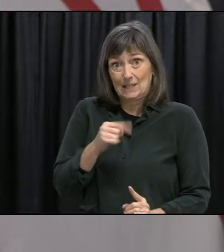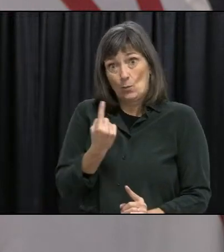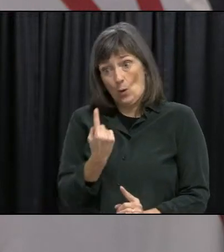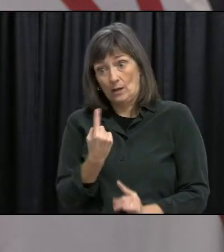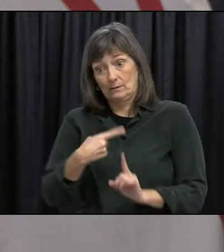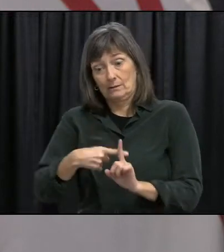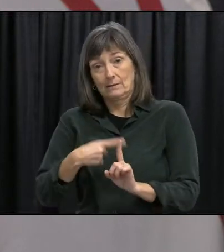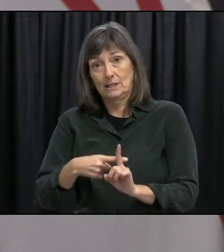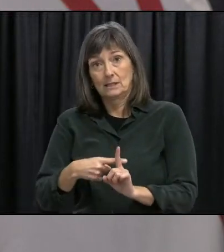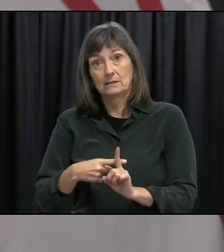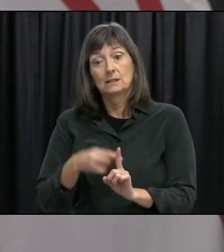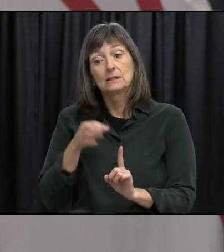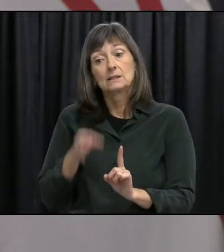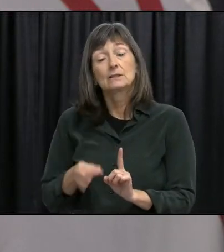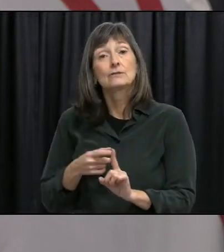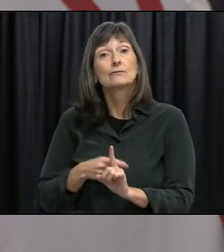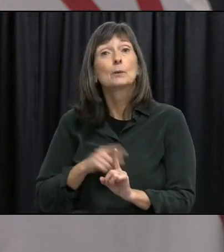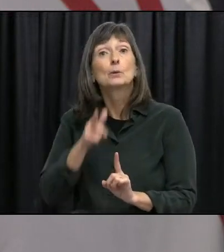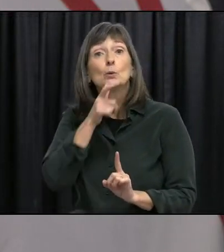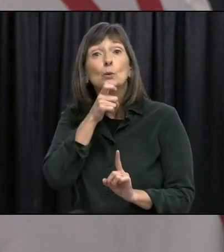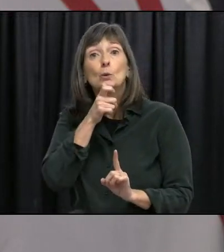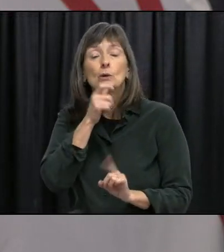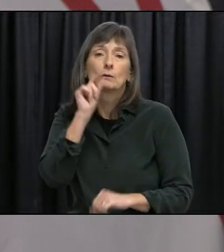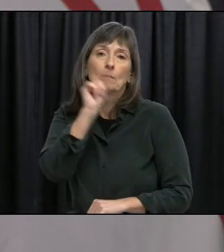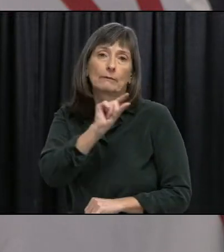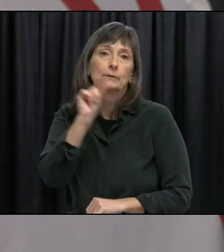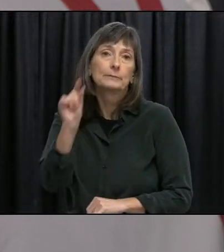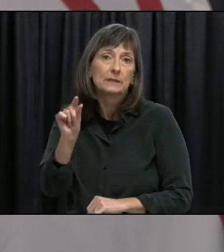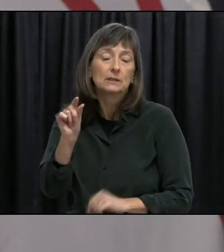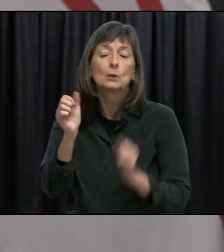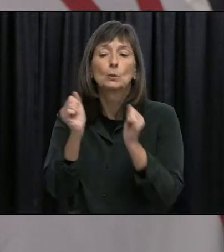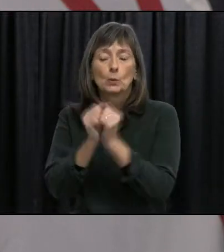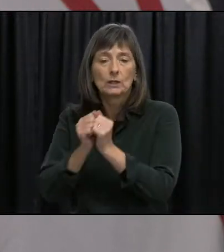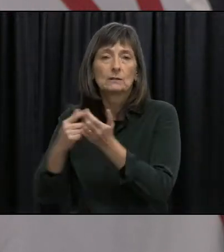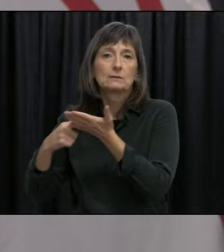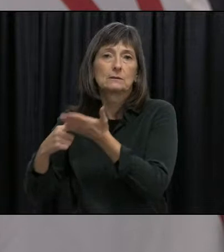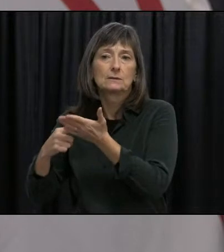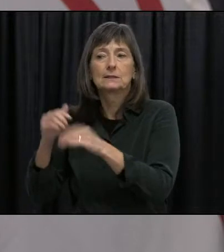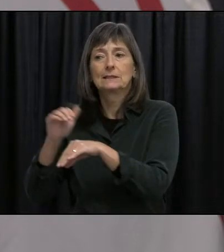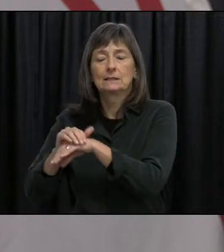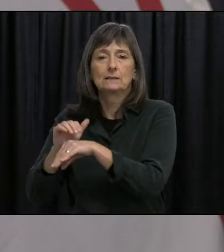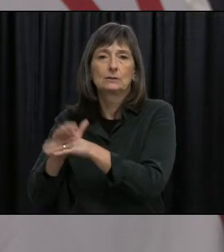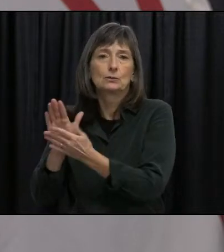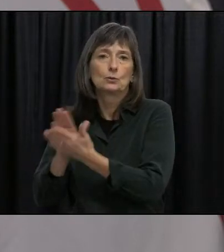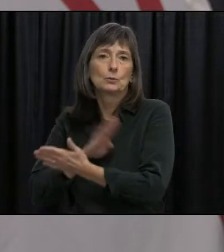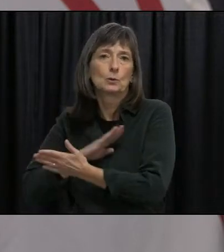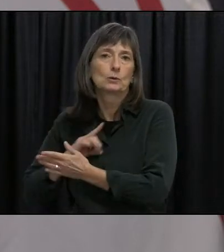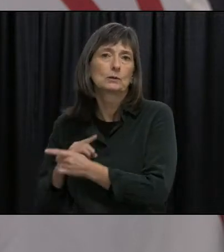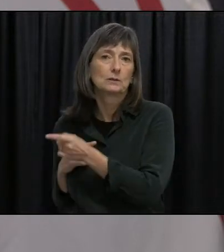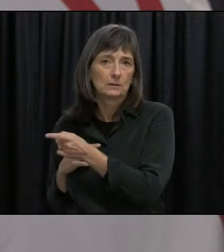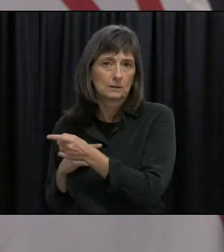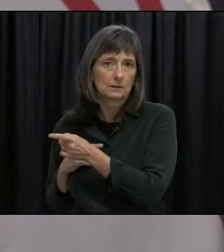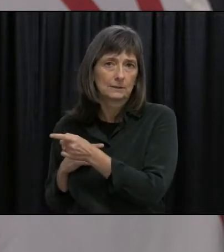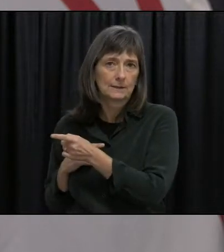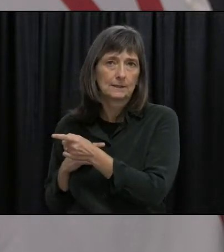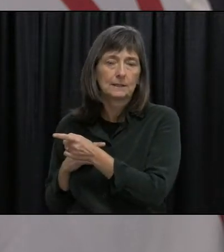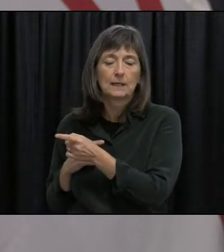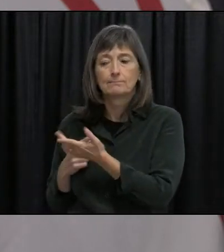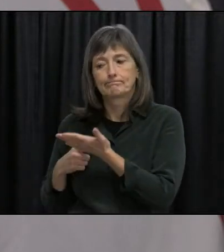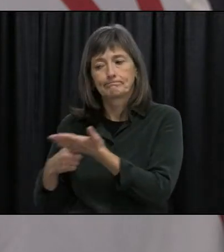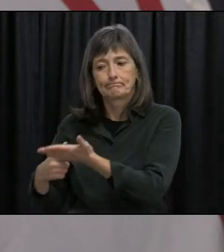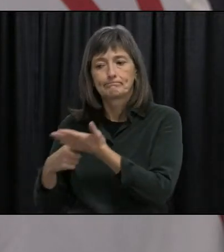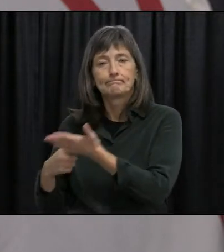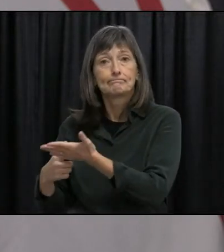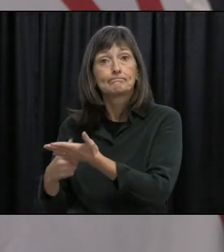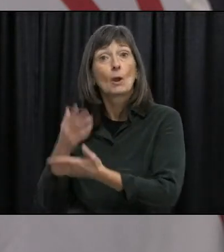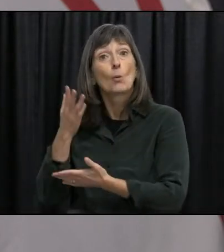decision really was made by government in consultation with the English School District because we wanted to